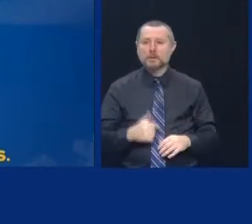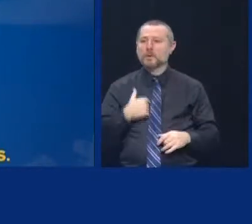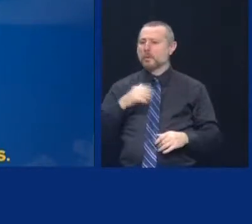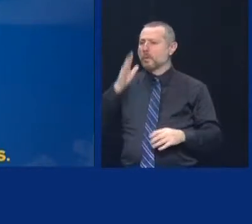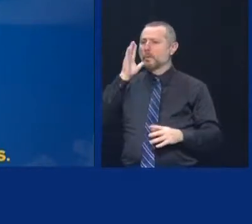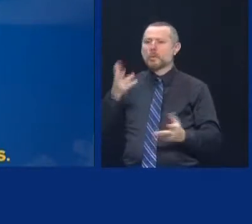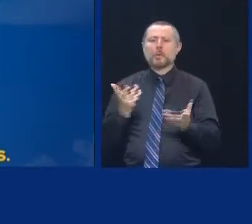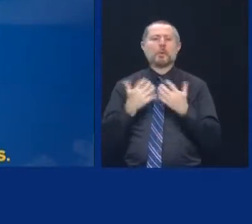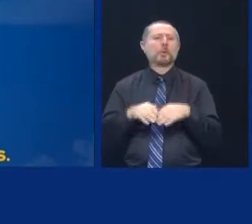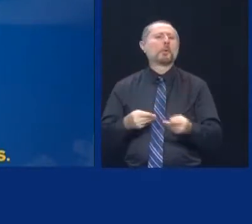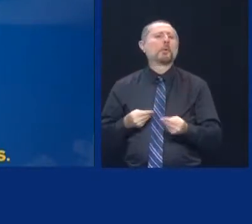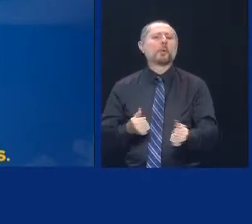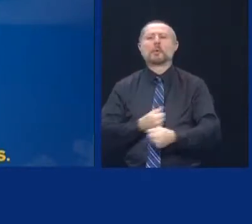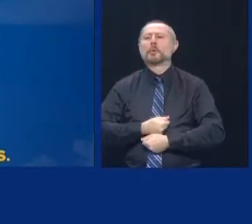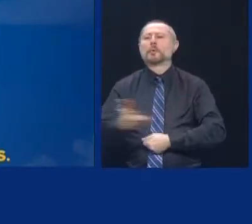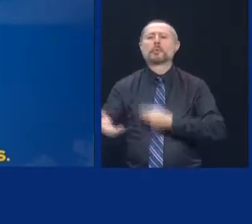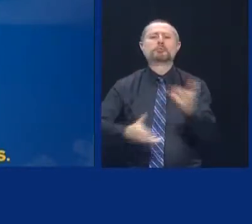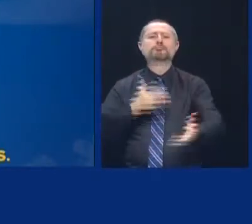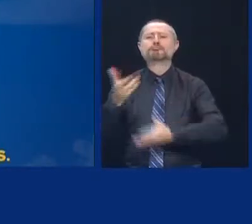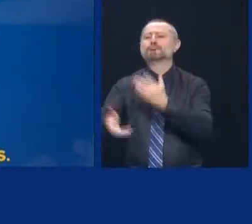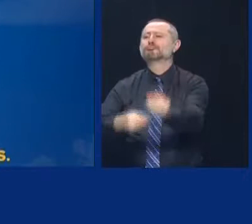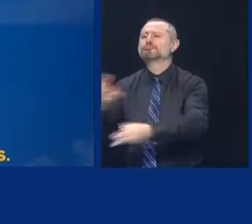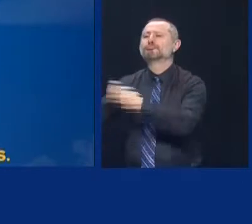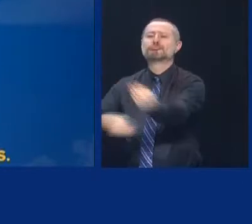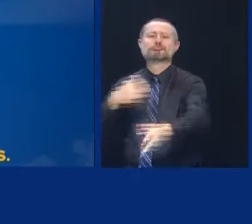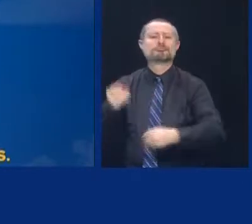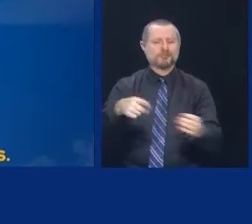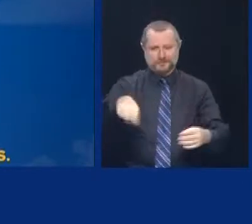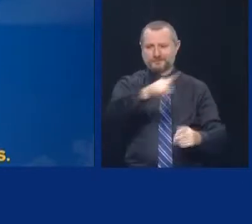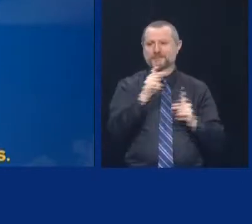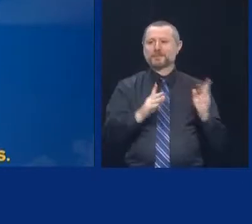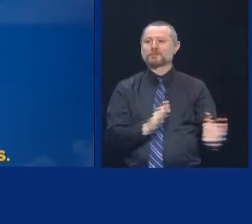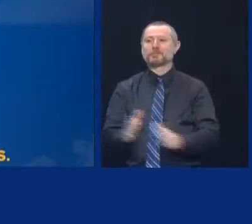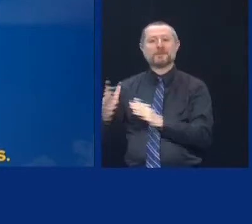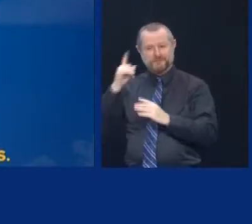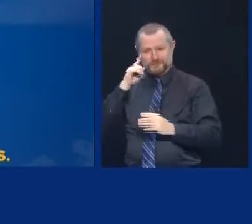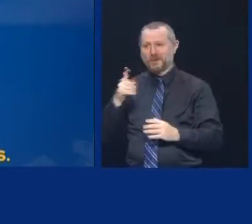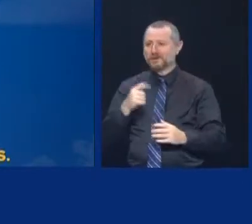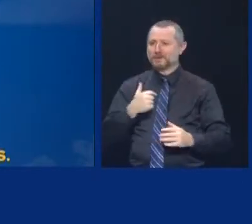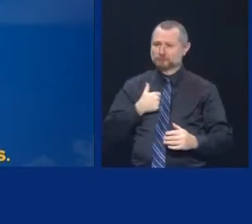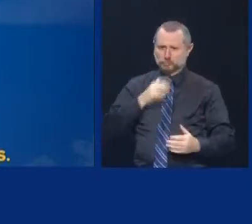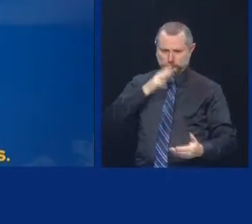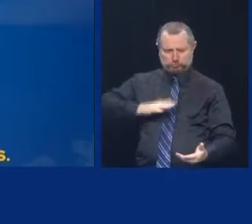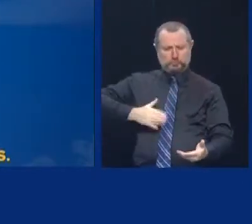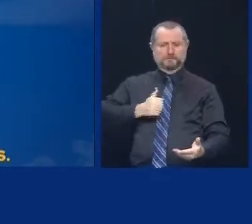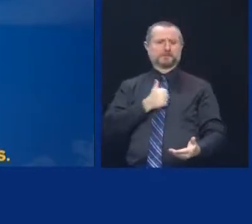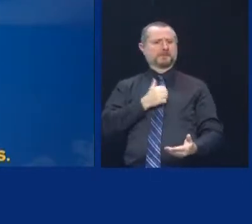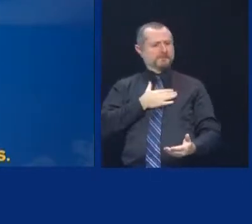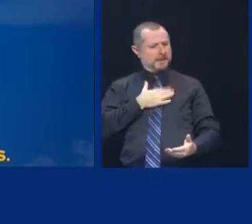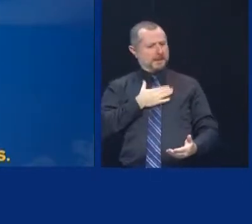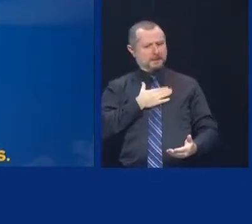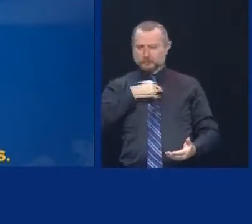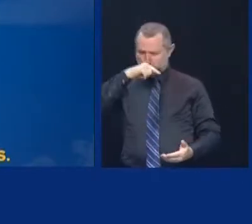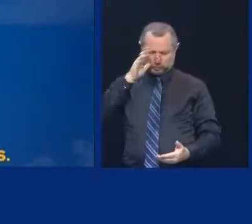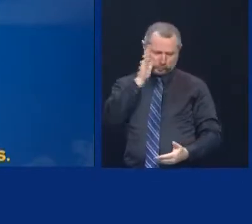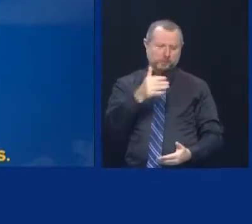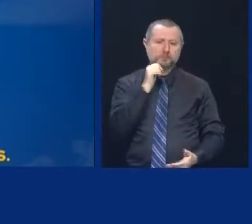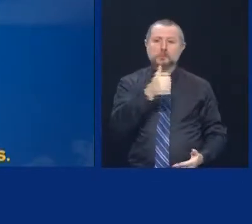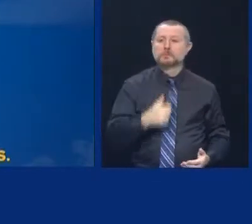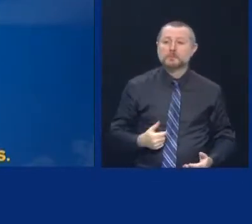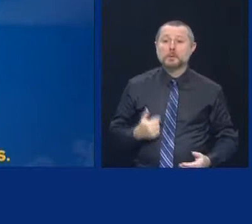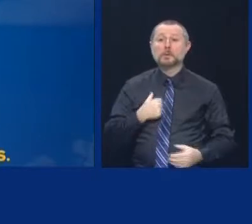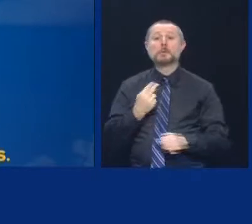I understand people have to get their turkey ready. I have to prepare my turkey. I'm going to use my